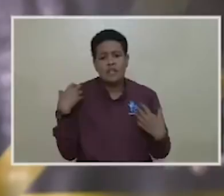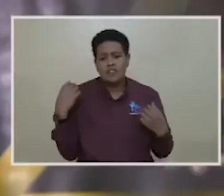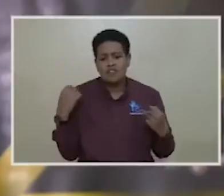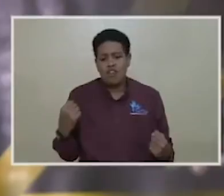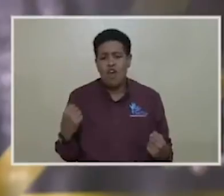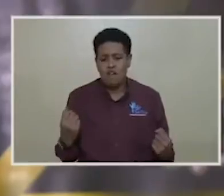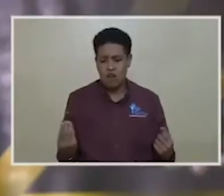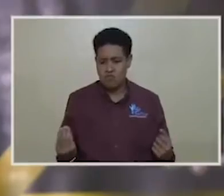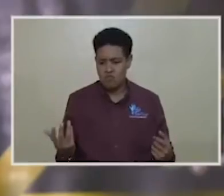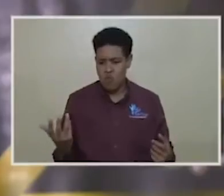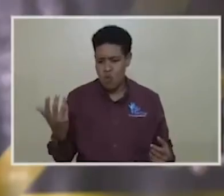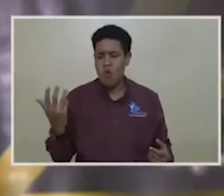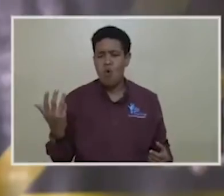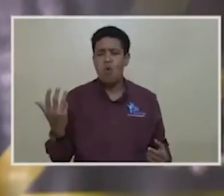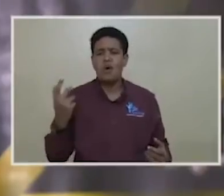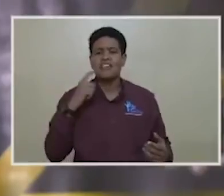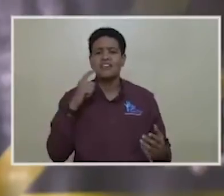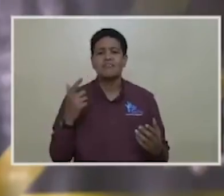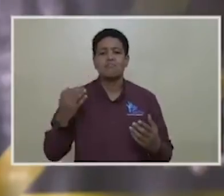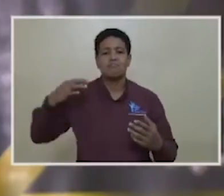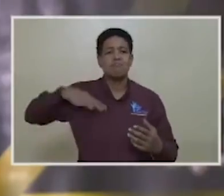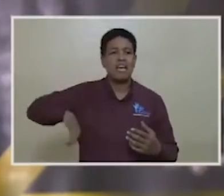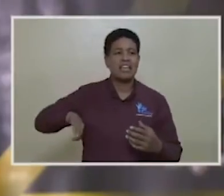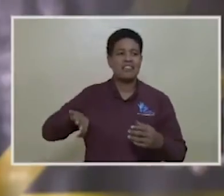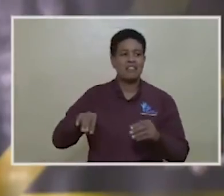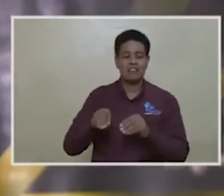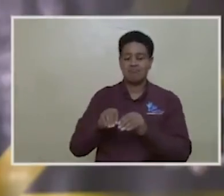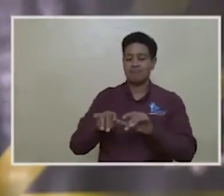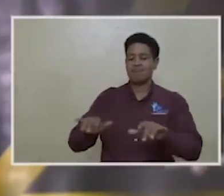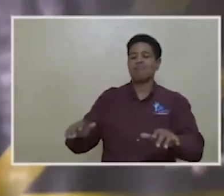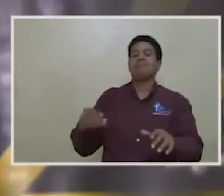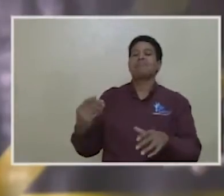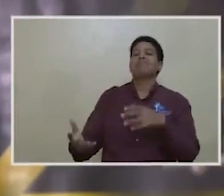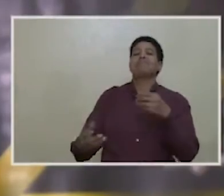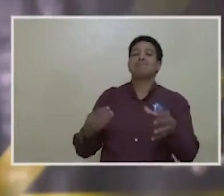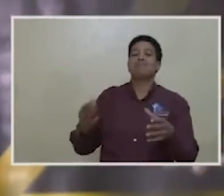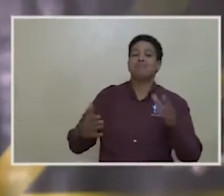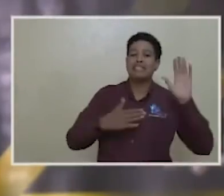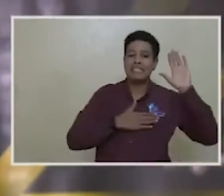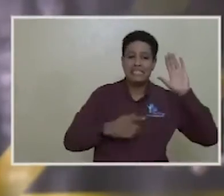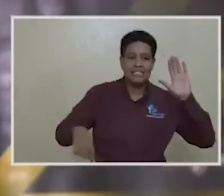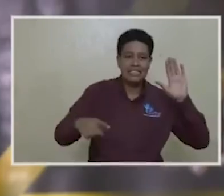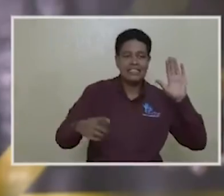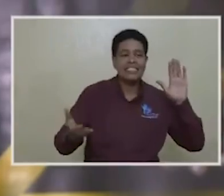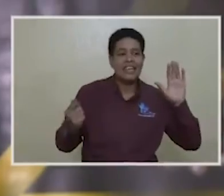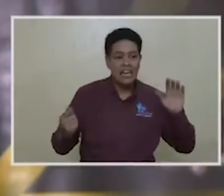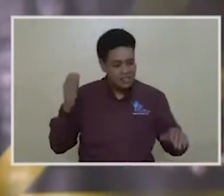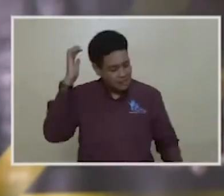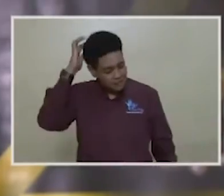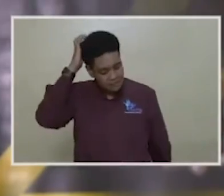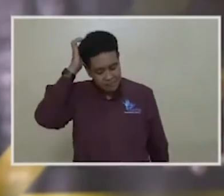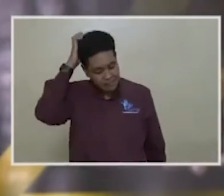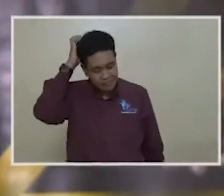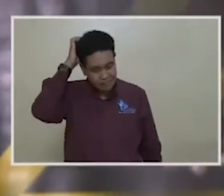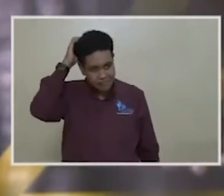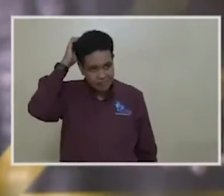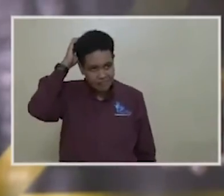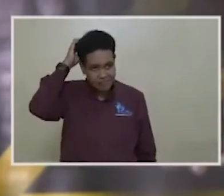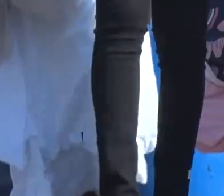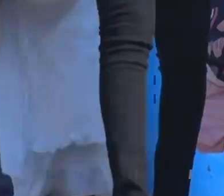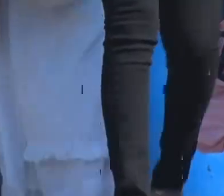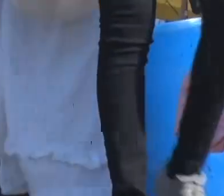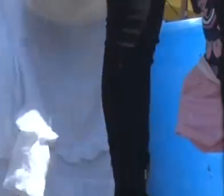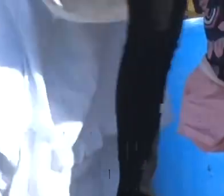as we grow, the dividends of the sacrifice for recovery and growth is properly